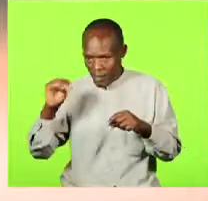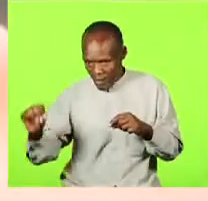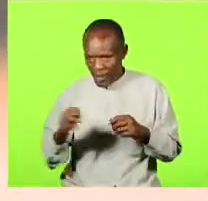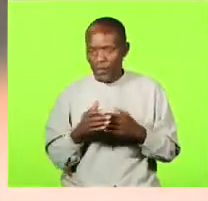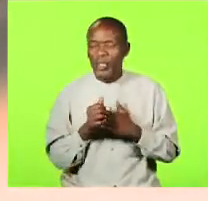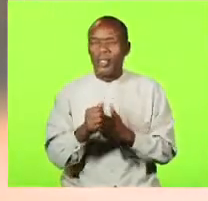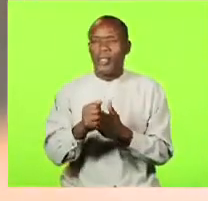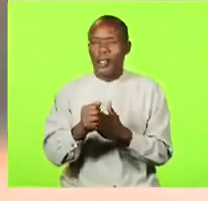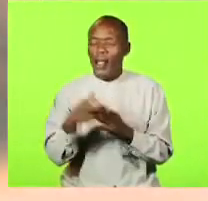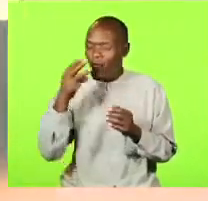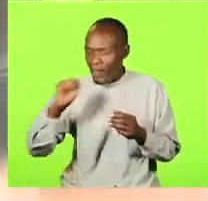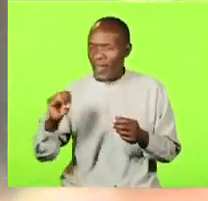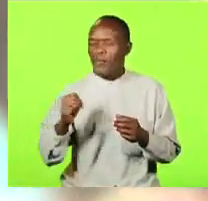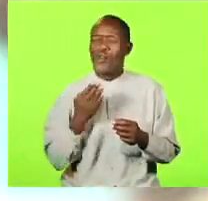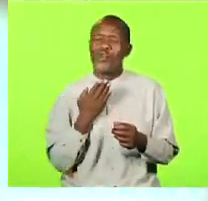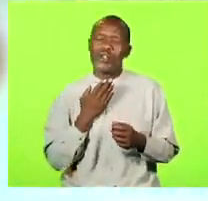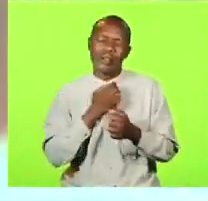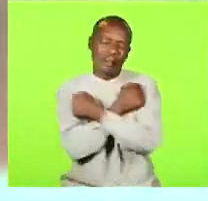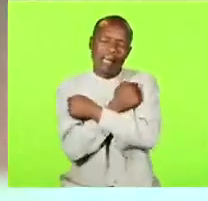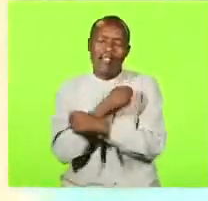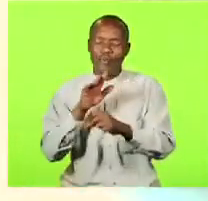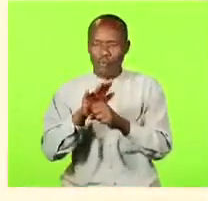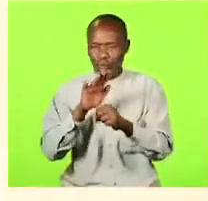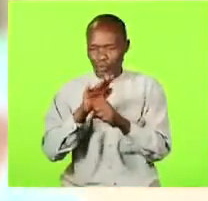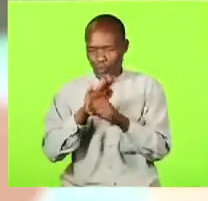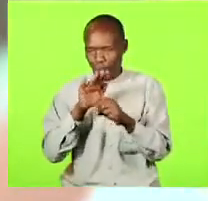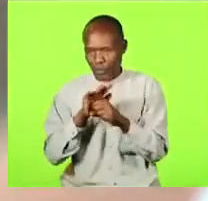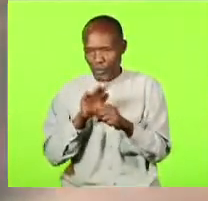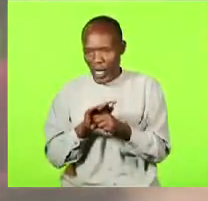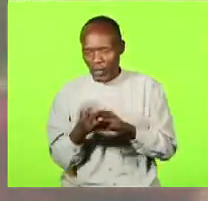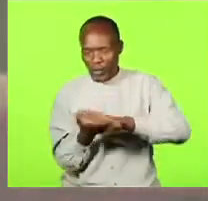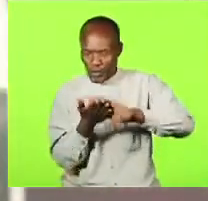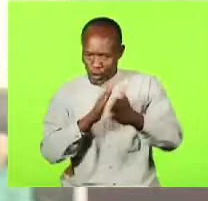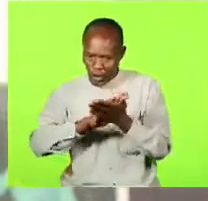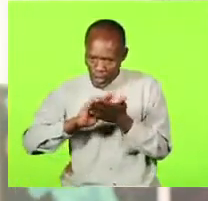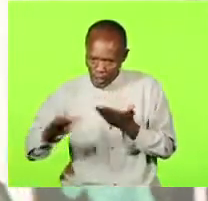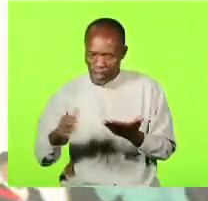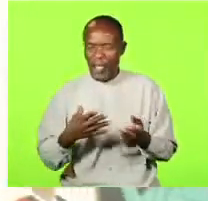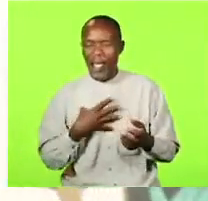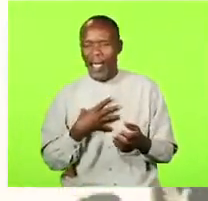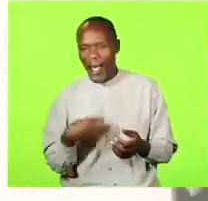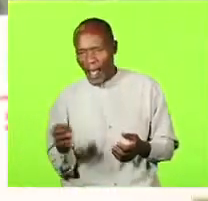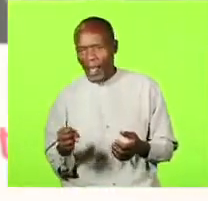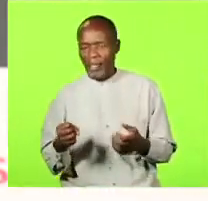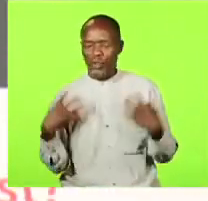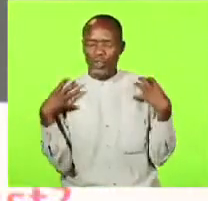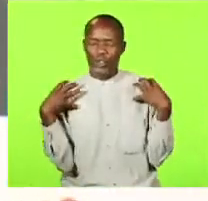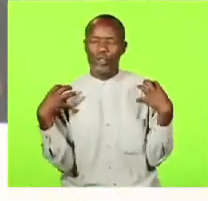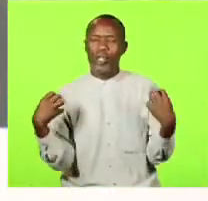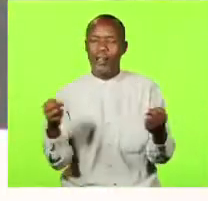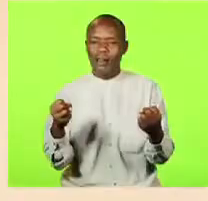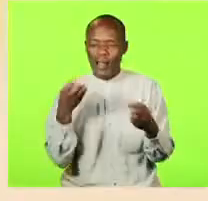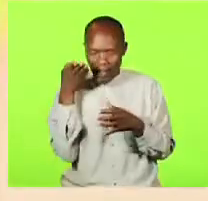leading this process and I think that's the reason why it's sustainable. for them, trauma healing and social healing and reconciliation and building